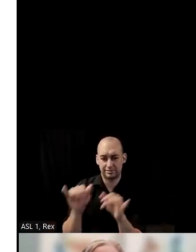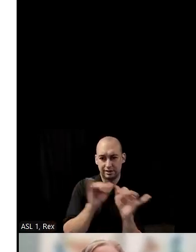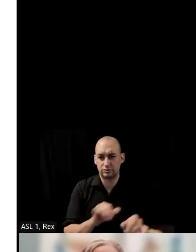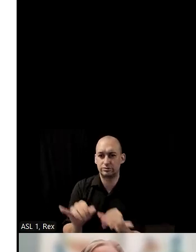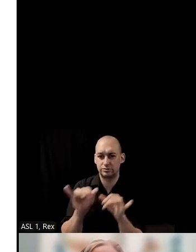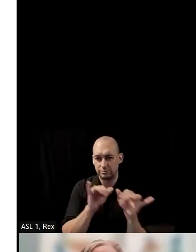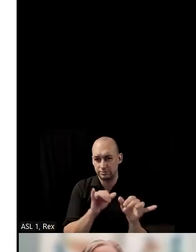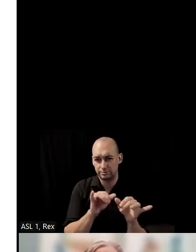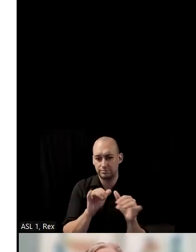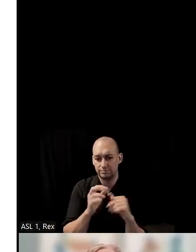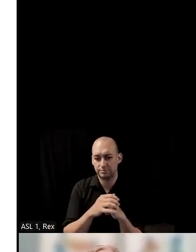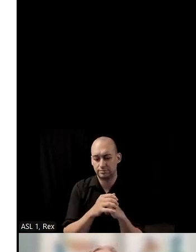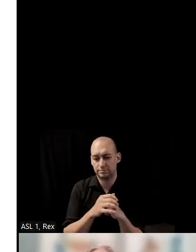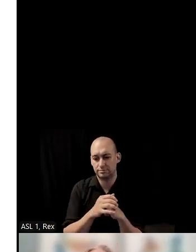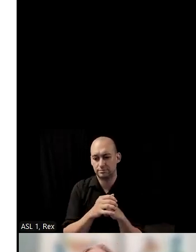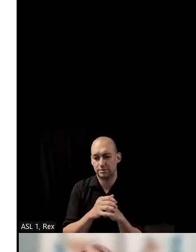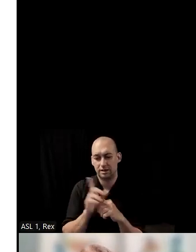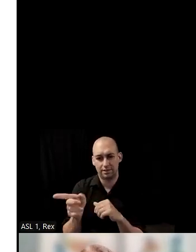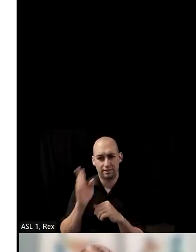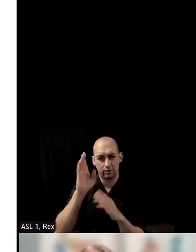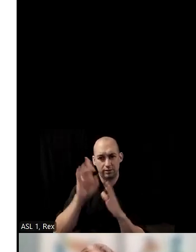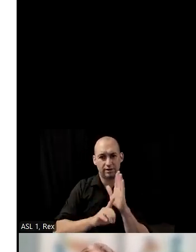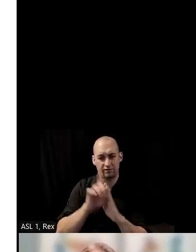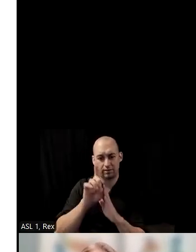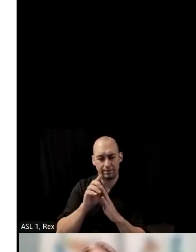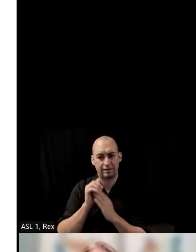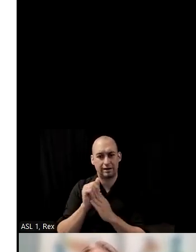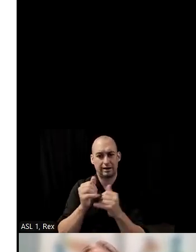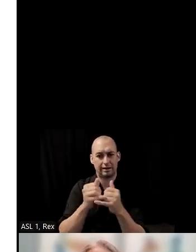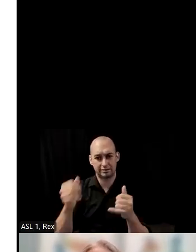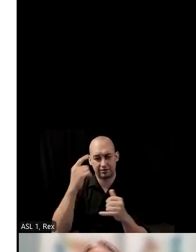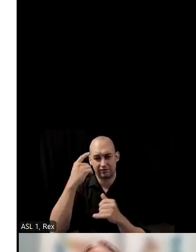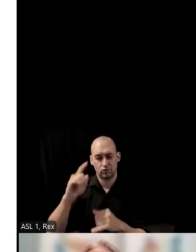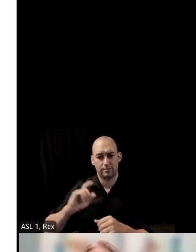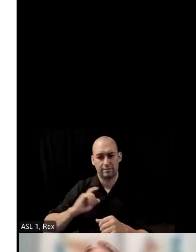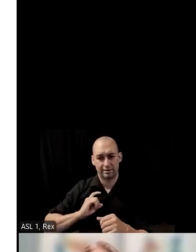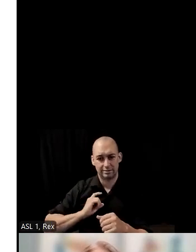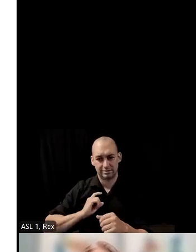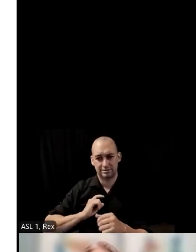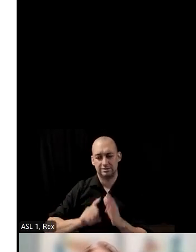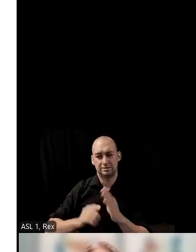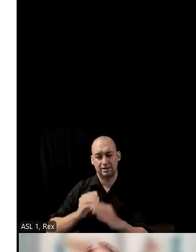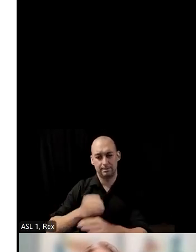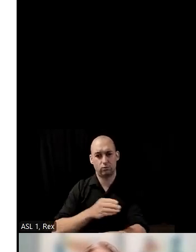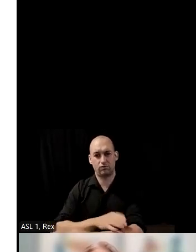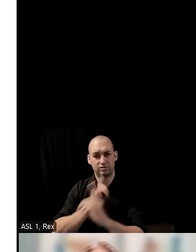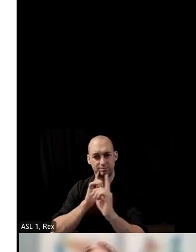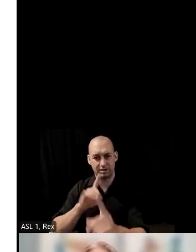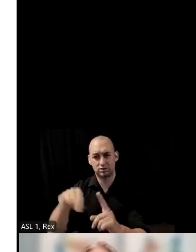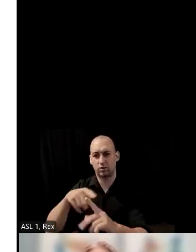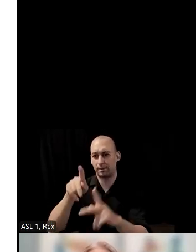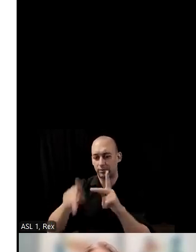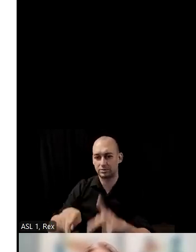And they will be developing basically guidelines for law enforcement agencies to improve both response when someone wanders